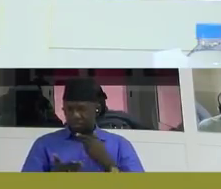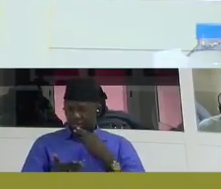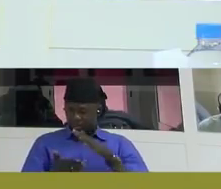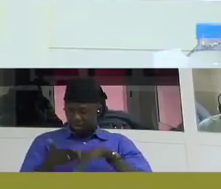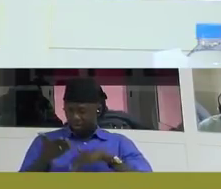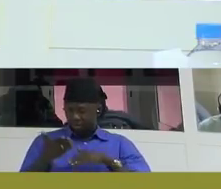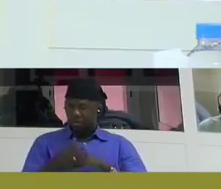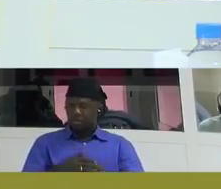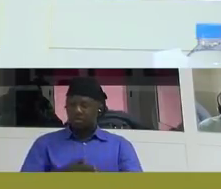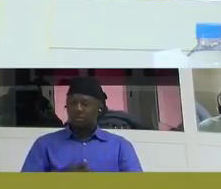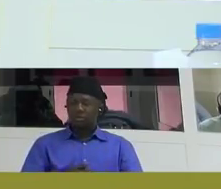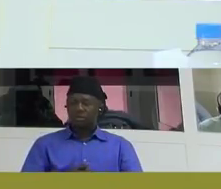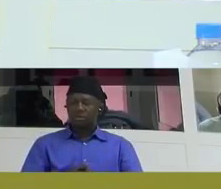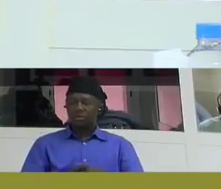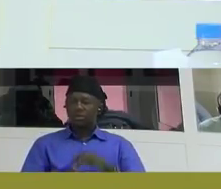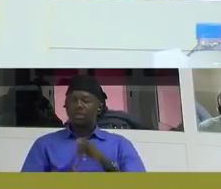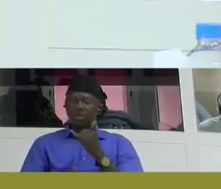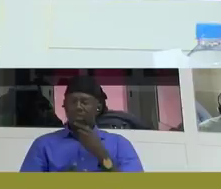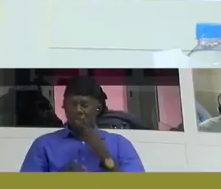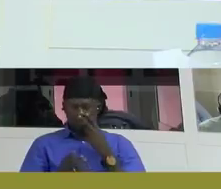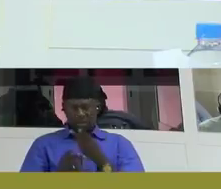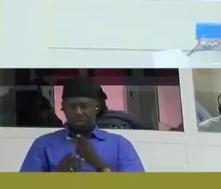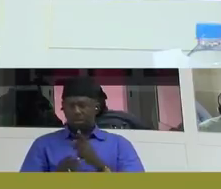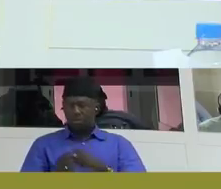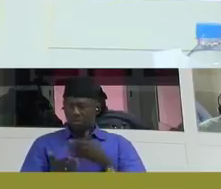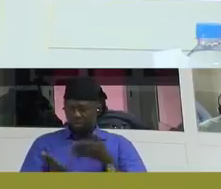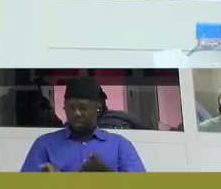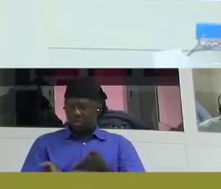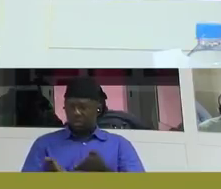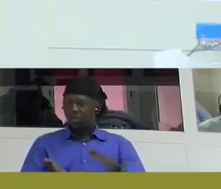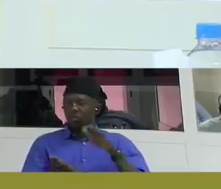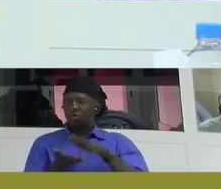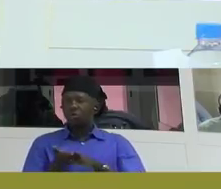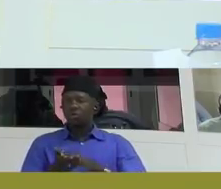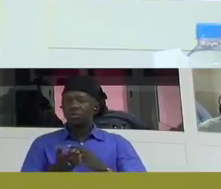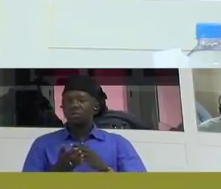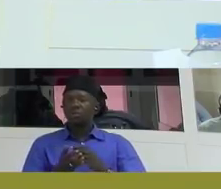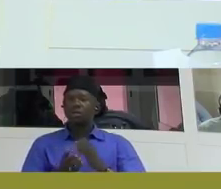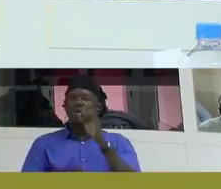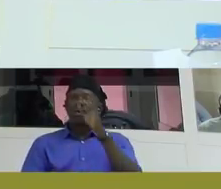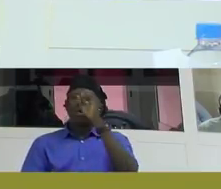Daily Observer of 8 June 2016.